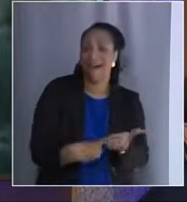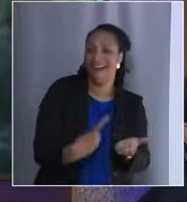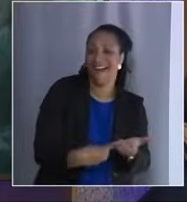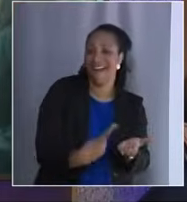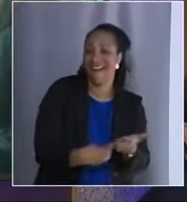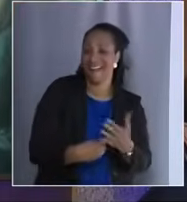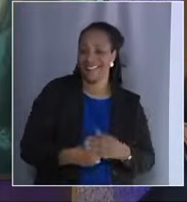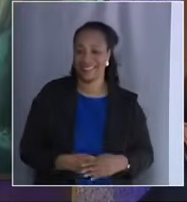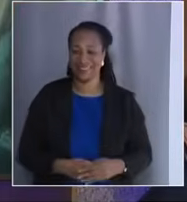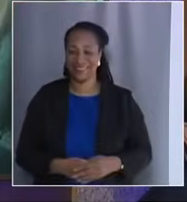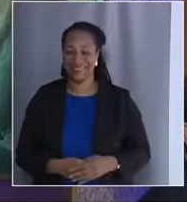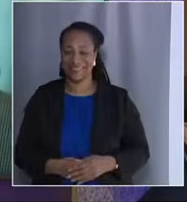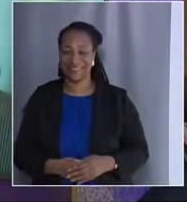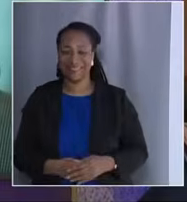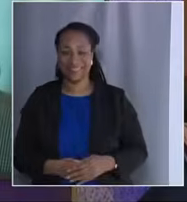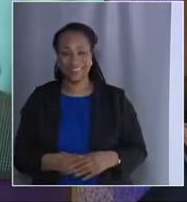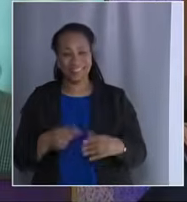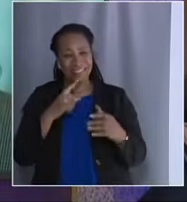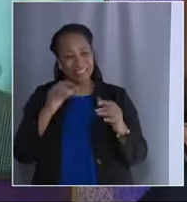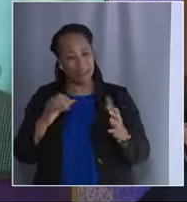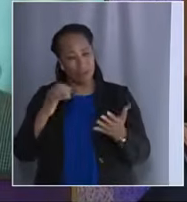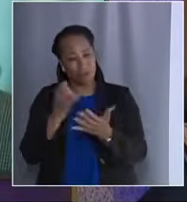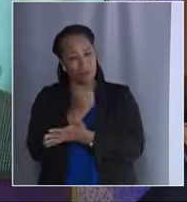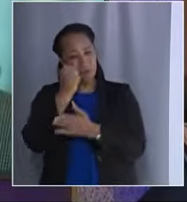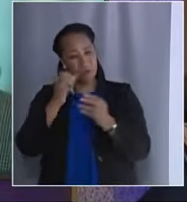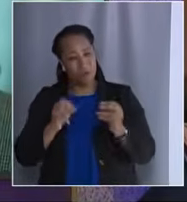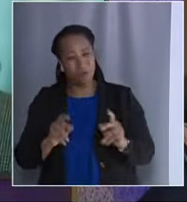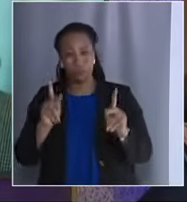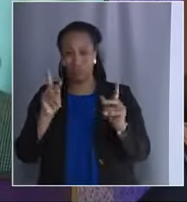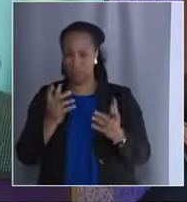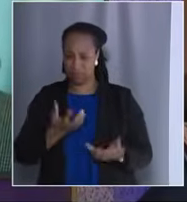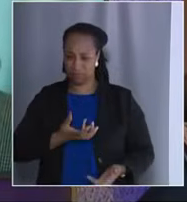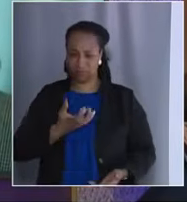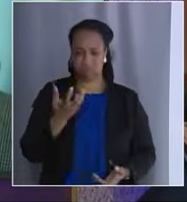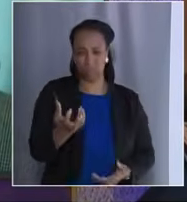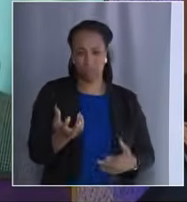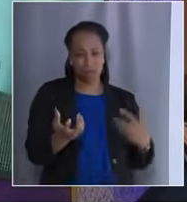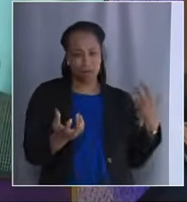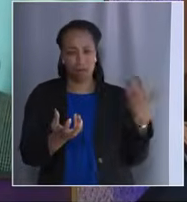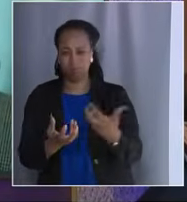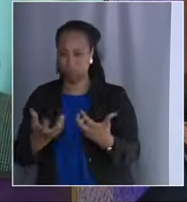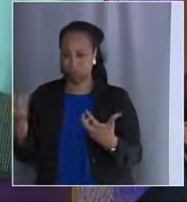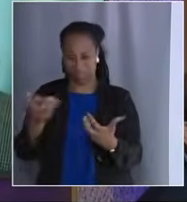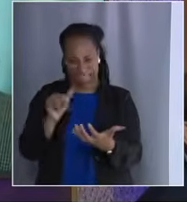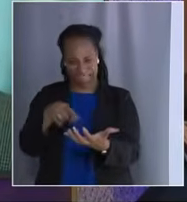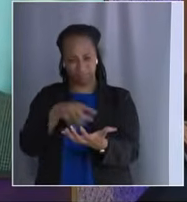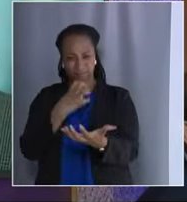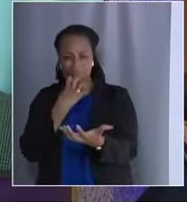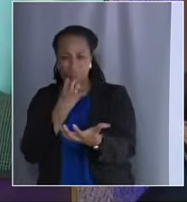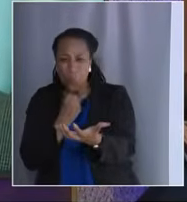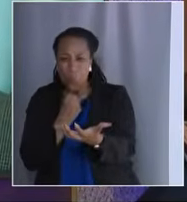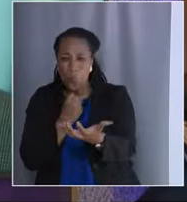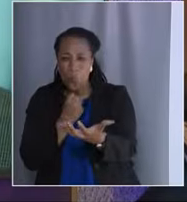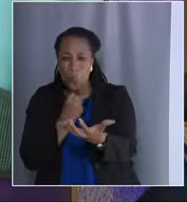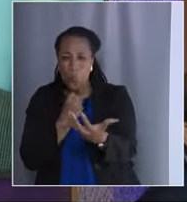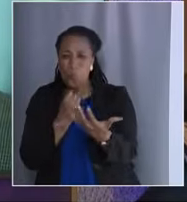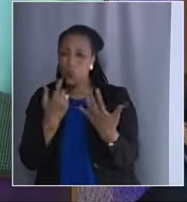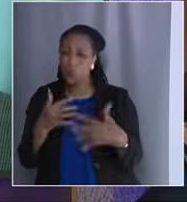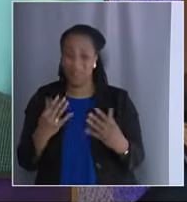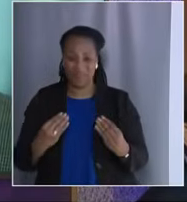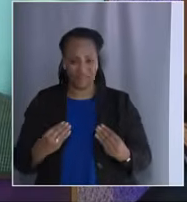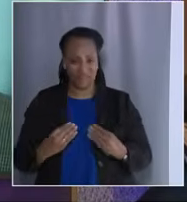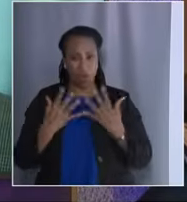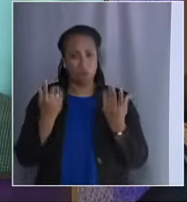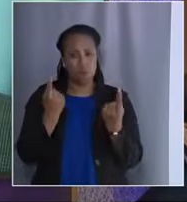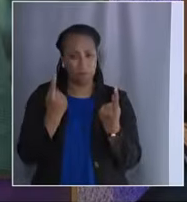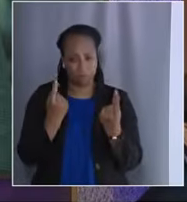expression of our Jesuit values. Part of what we aspire to do is not only to create knowledge for its own sake, which we see as a good